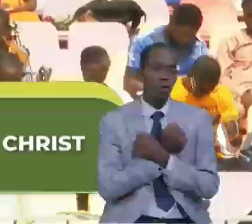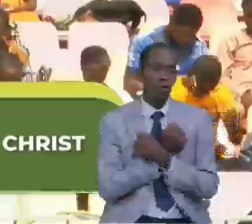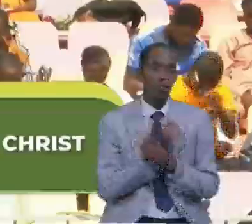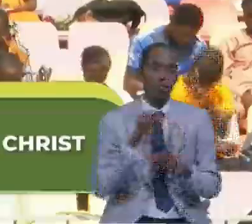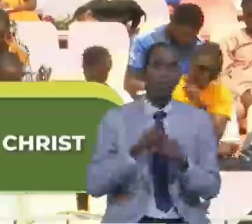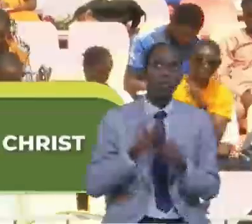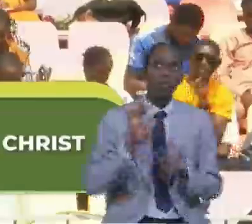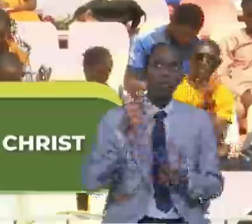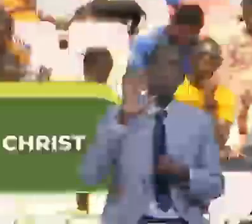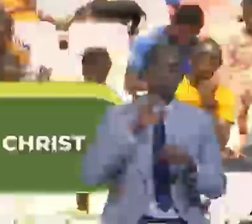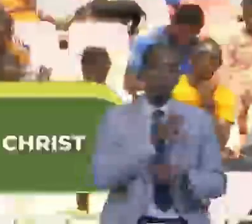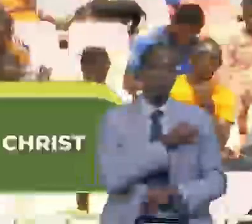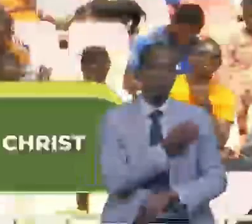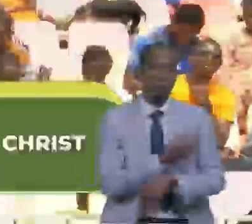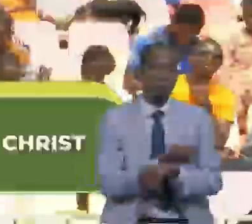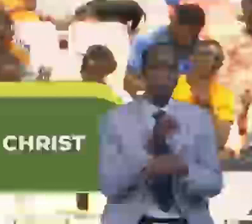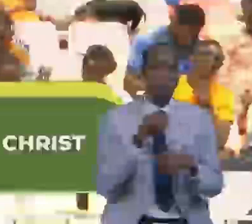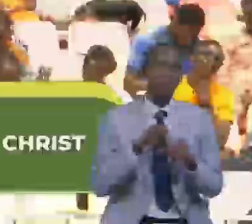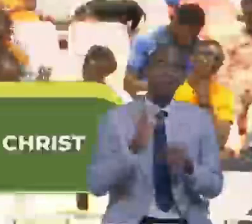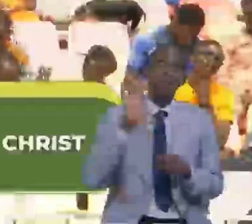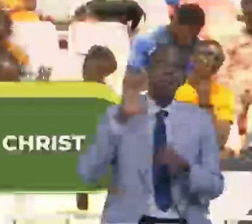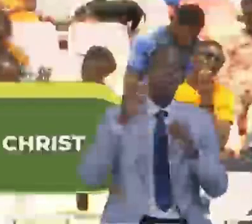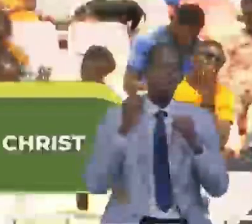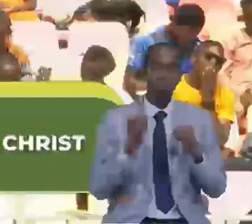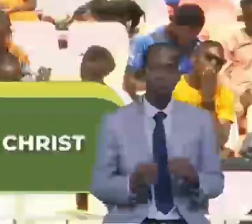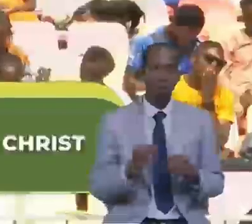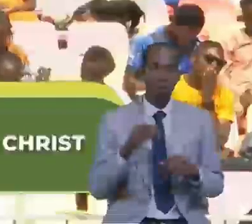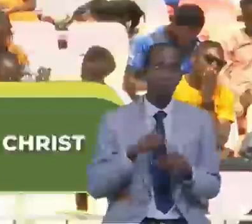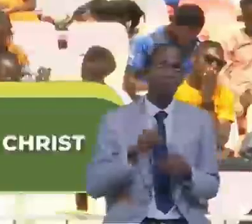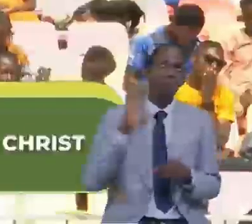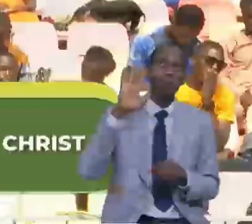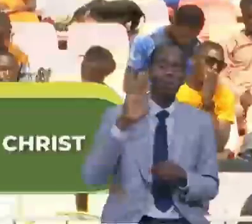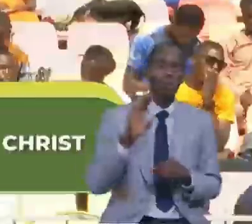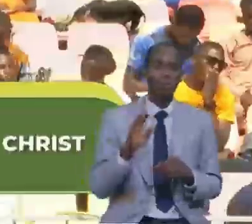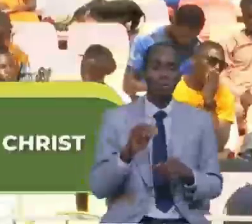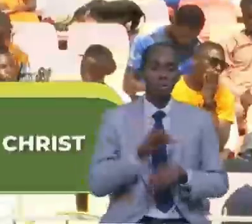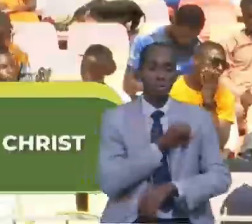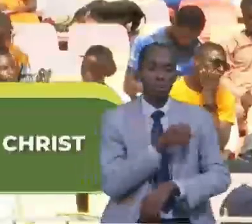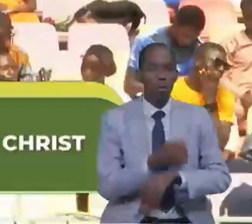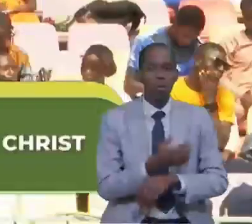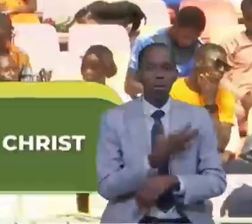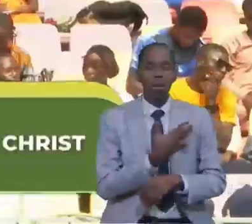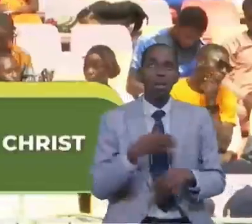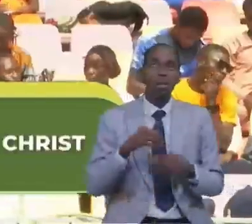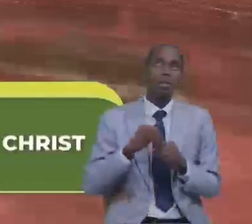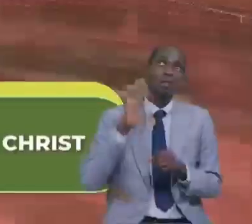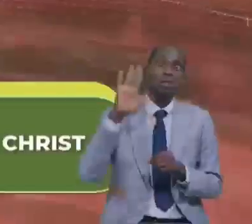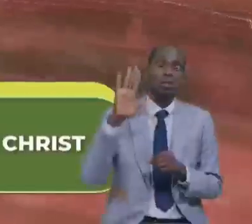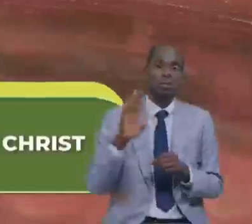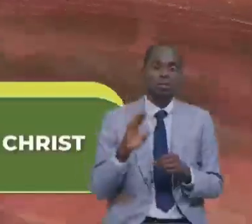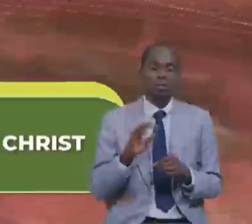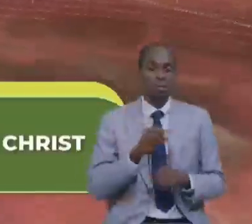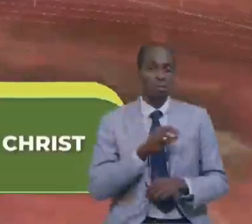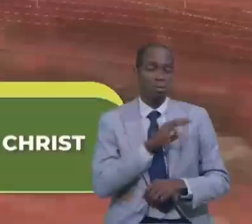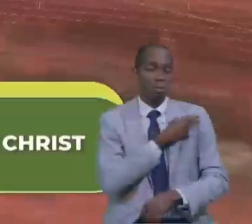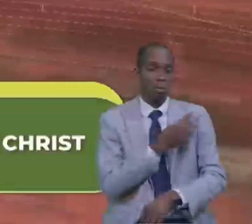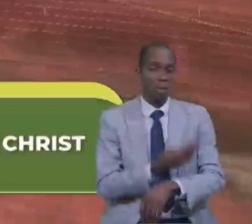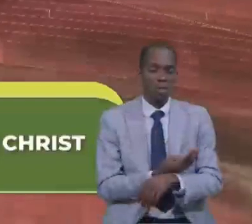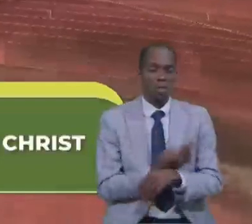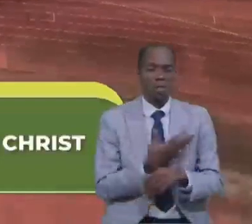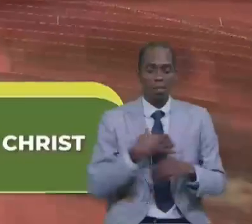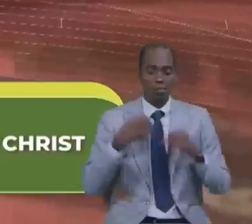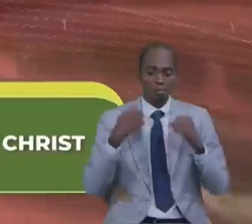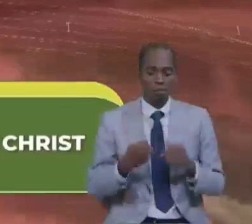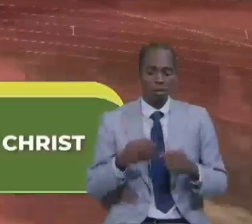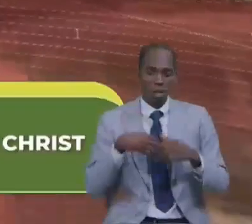strength, enters into you. And now you are not empty. And your throne, the throne of your heart, is